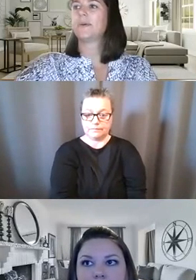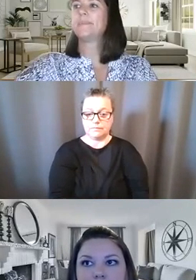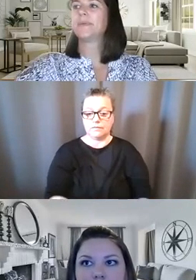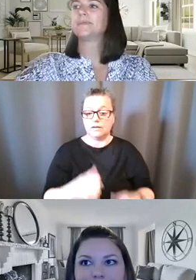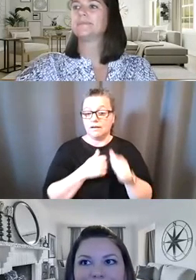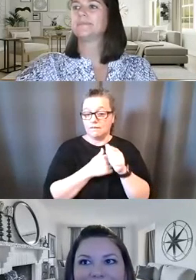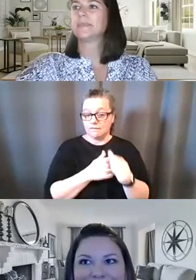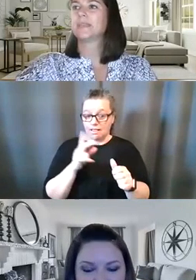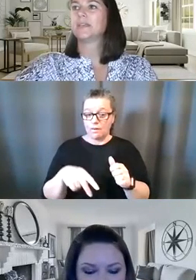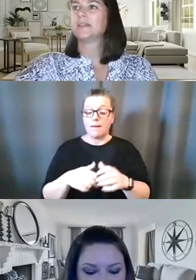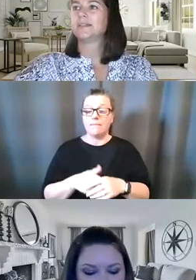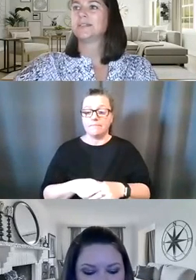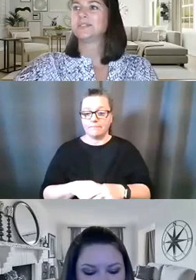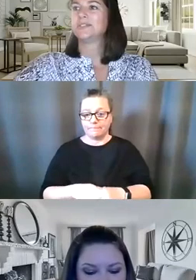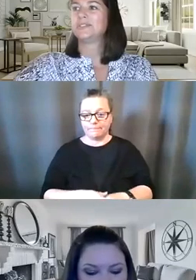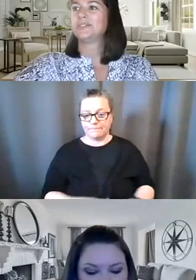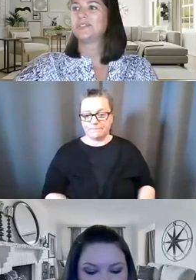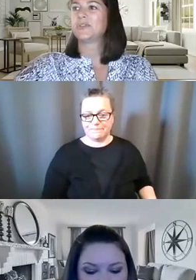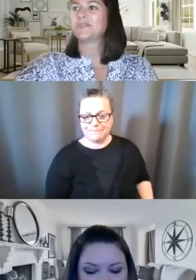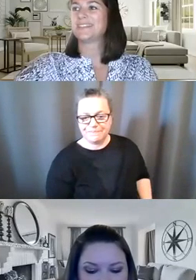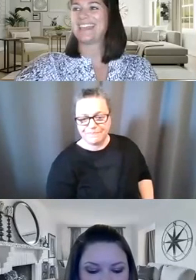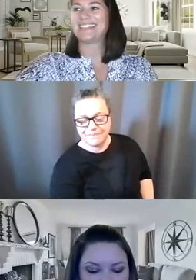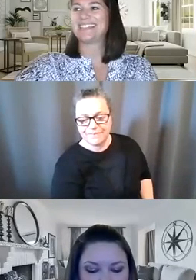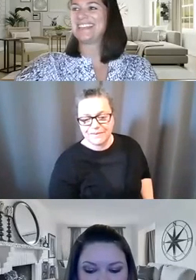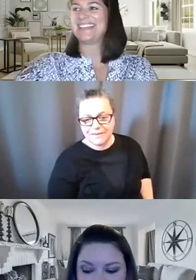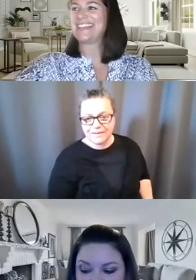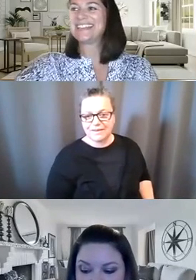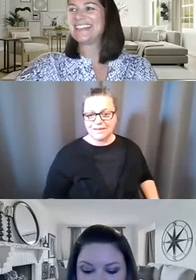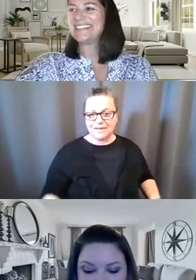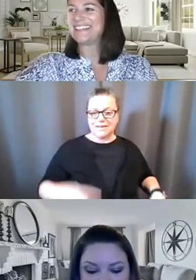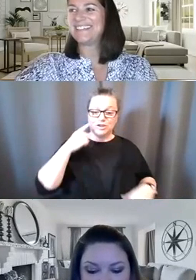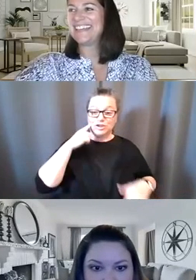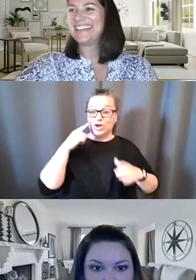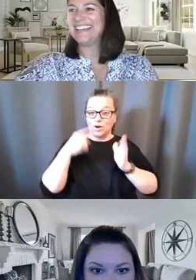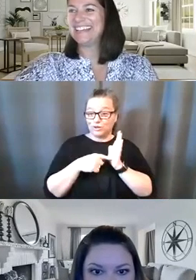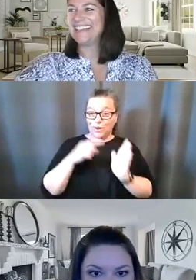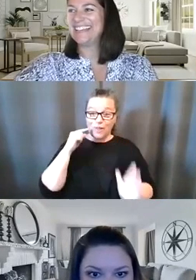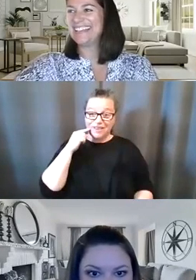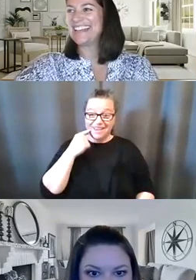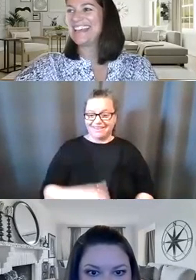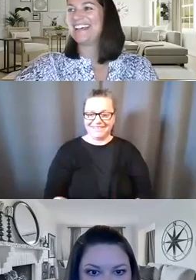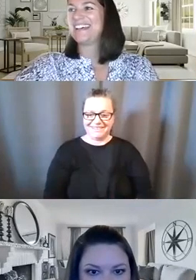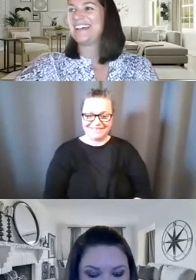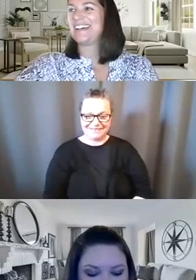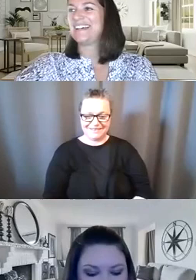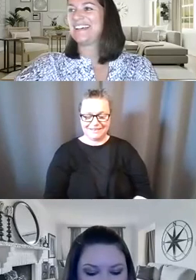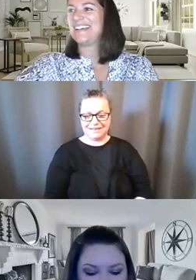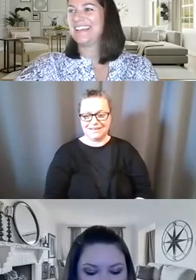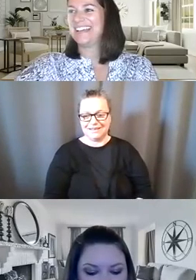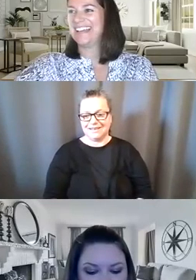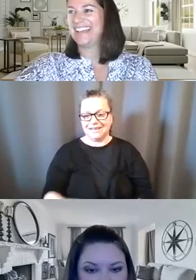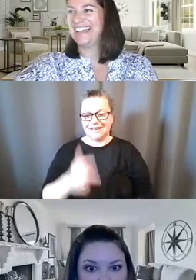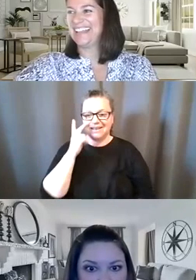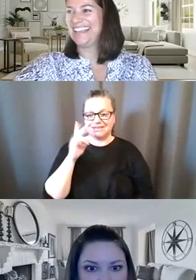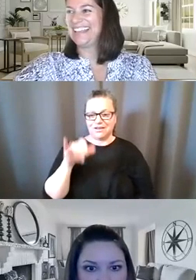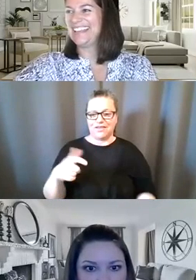Follow up. Show those candy, love it. I saw that